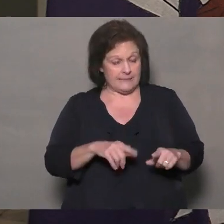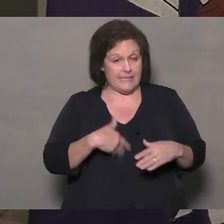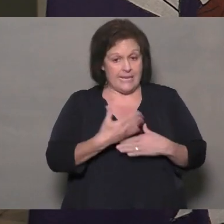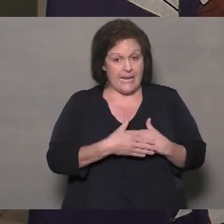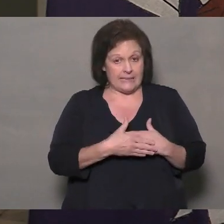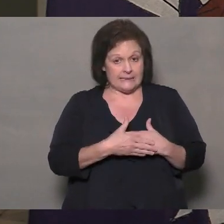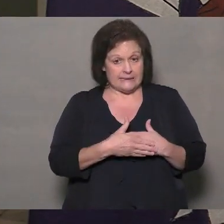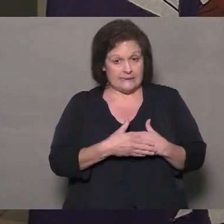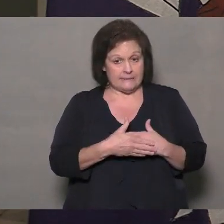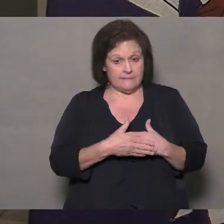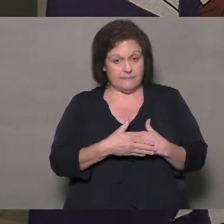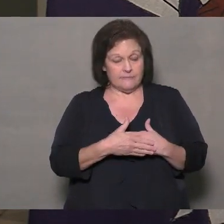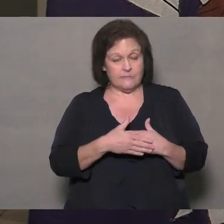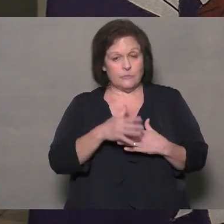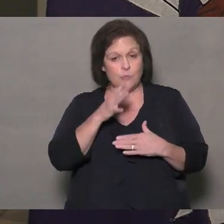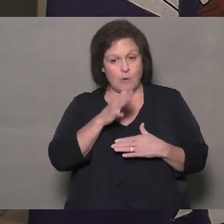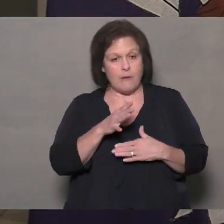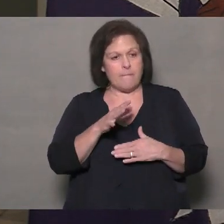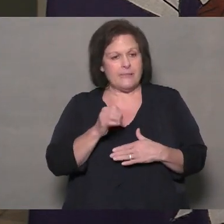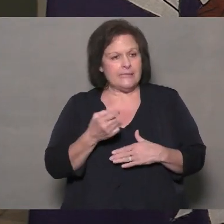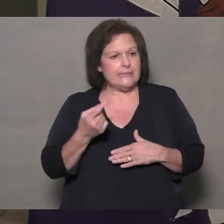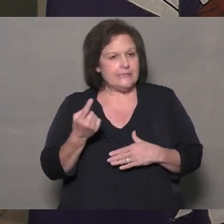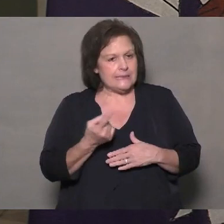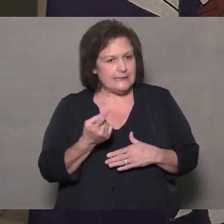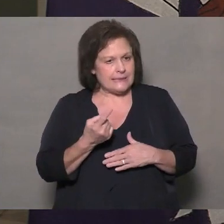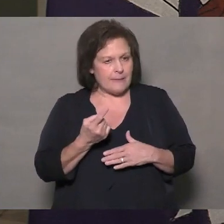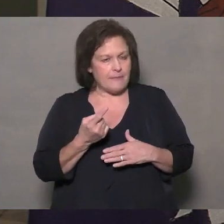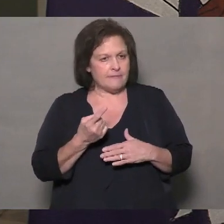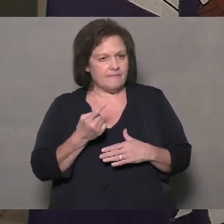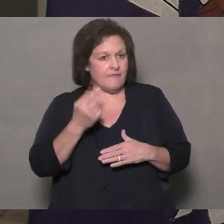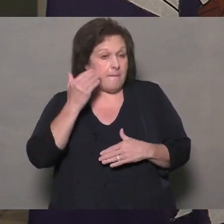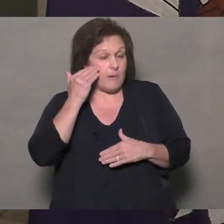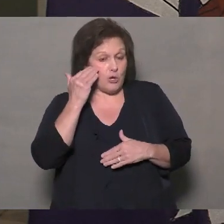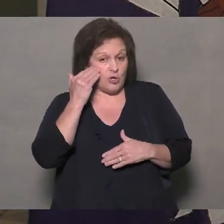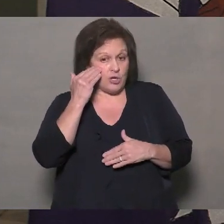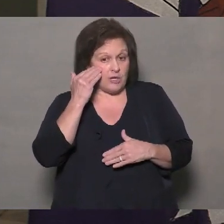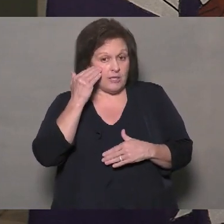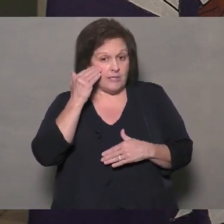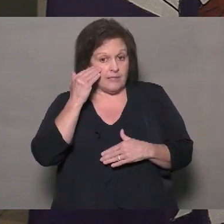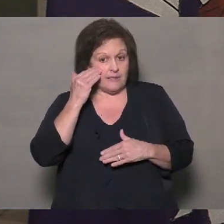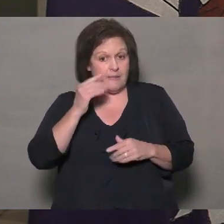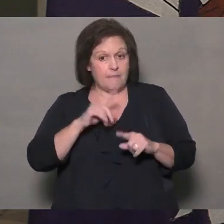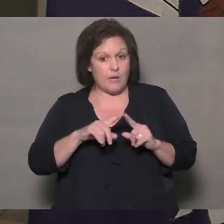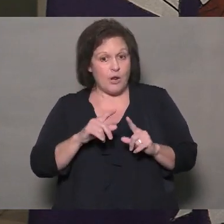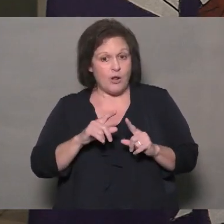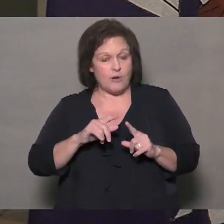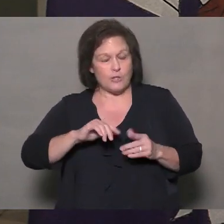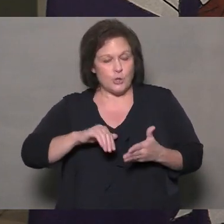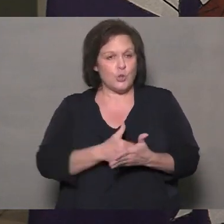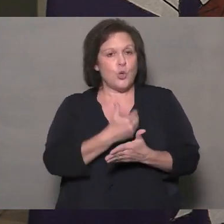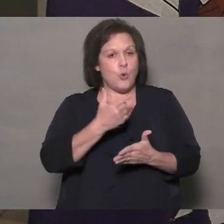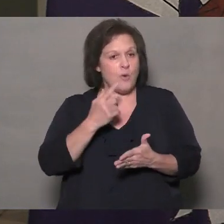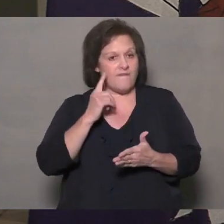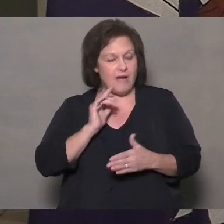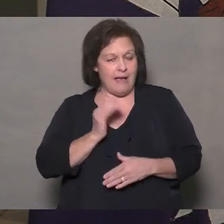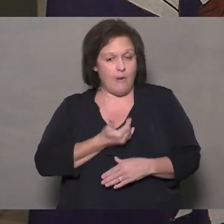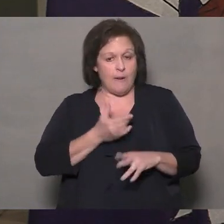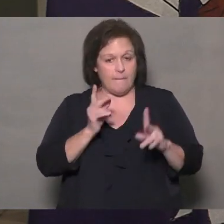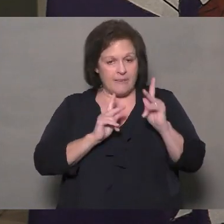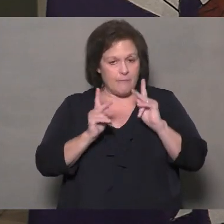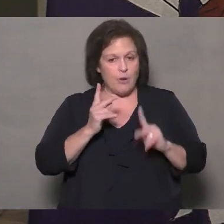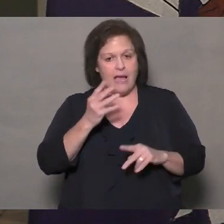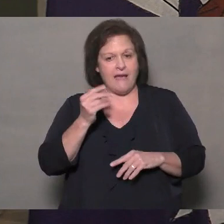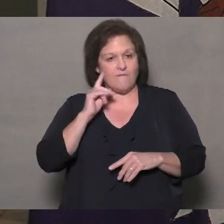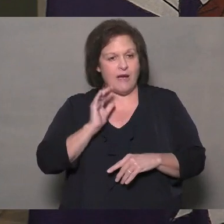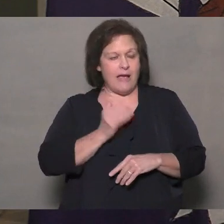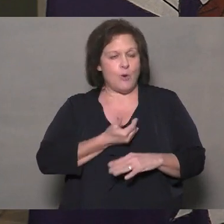next is going to be something both familiar yet altogether new for our people and